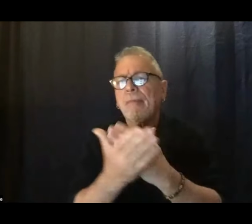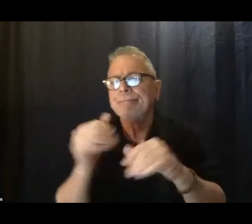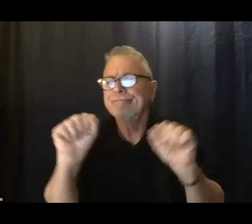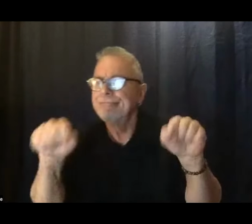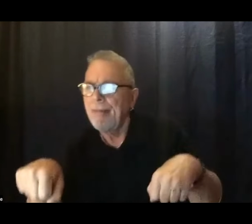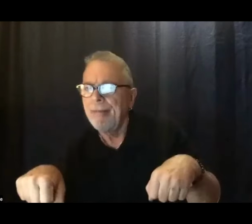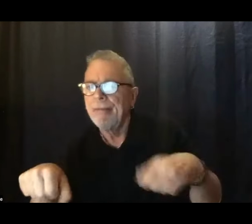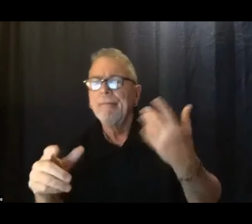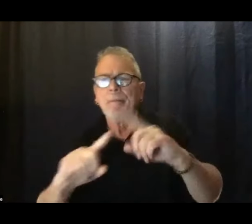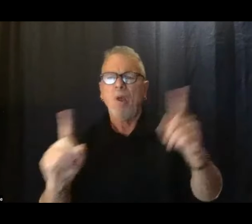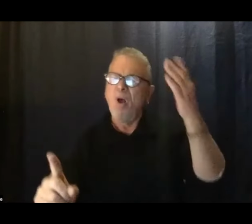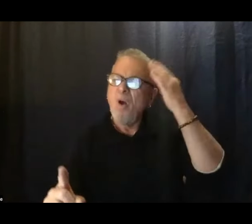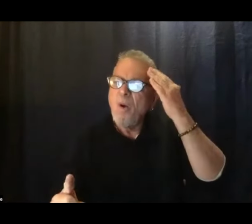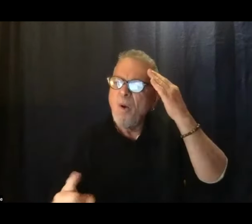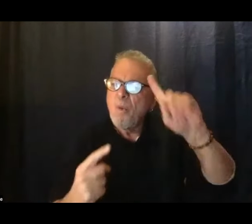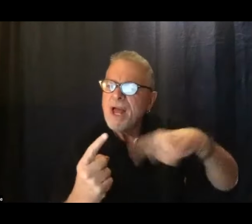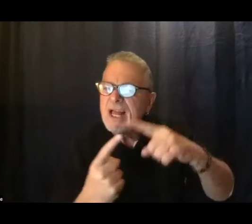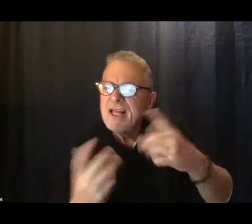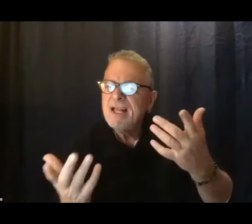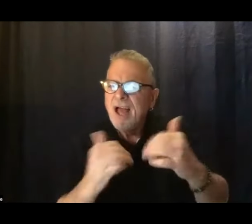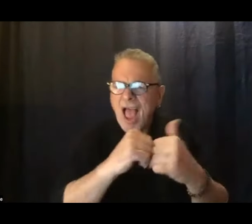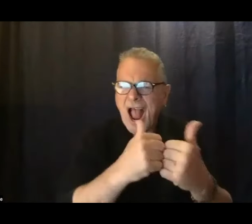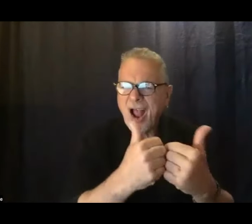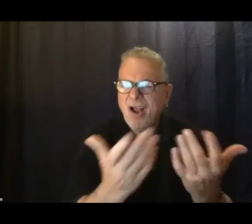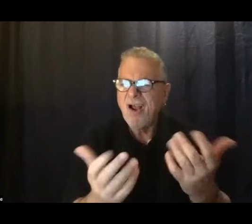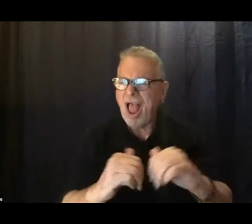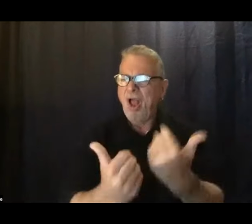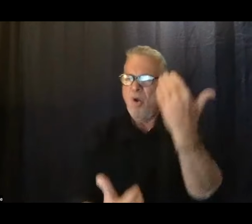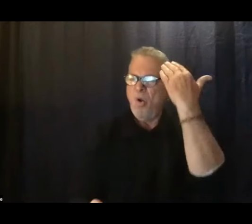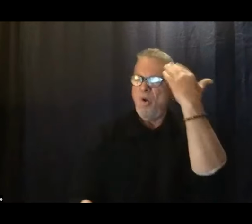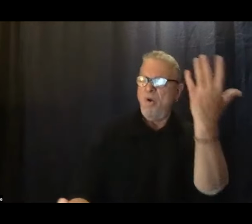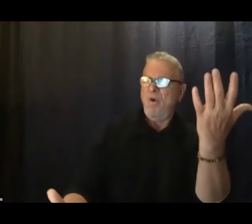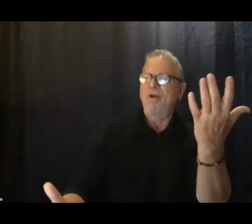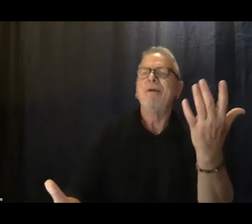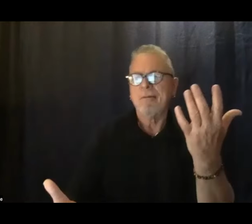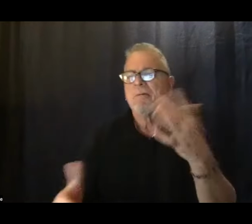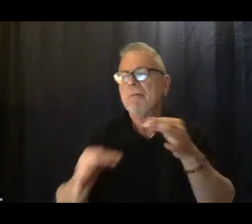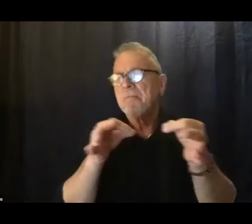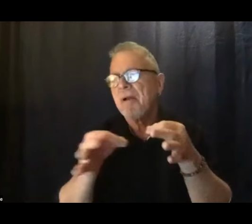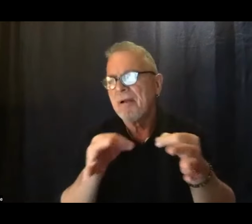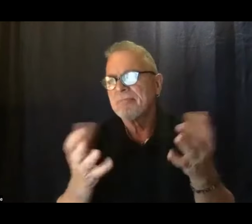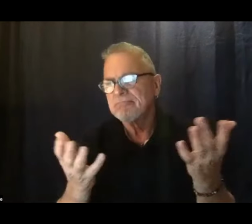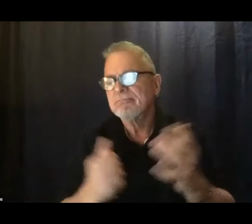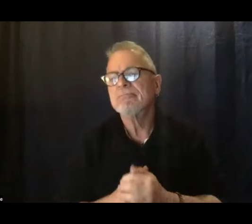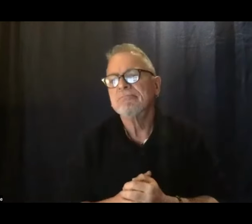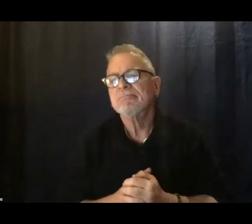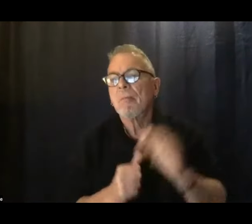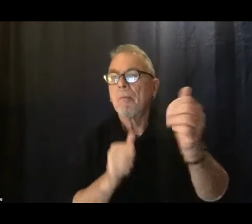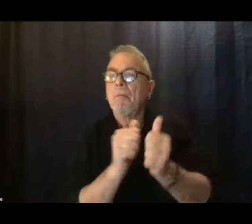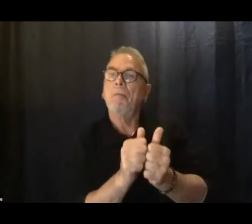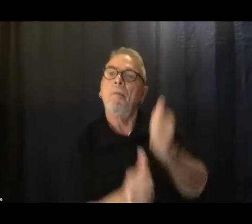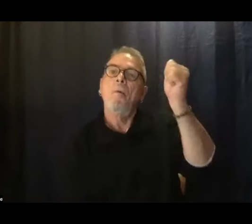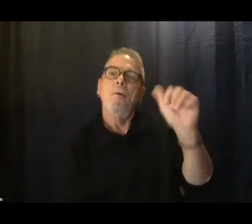are rules. Some things you can, some things you can't, etc., so on, right? But the how and the why, how do you know these